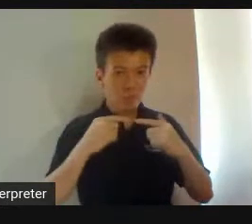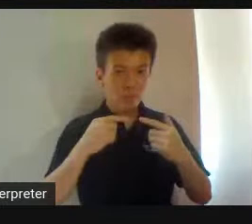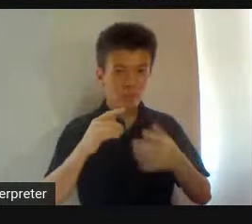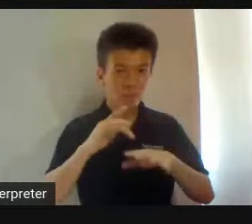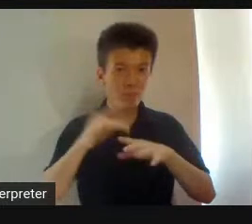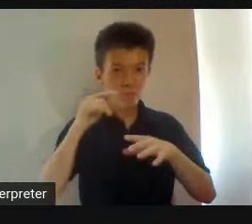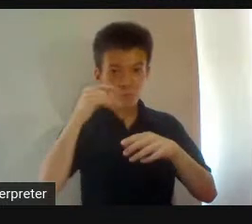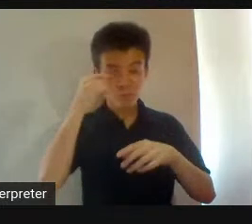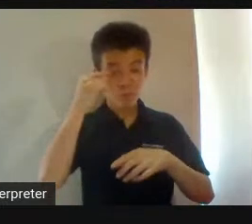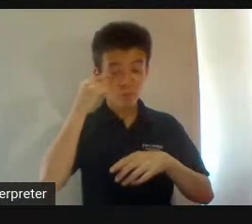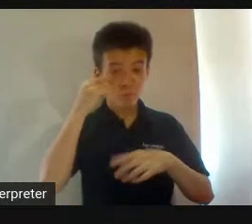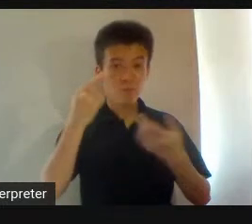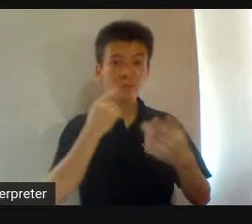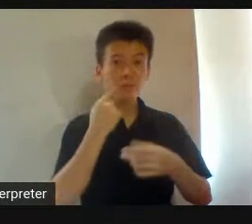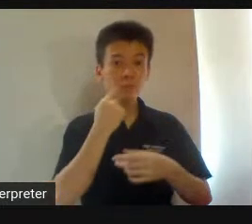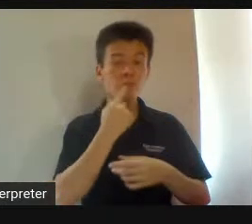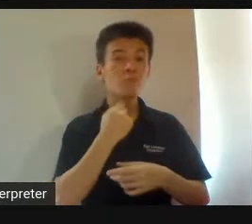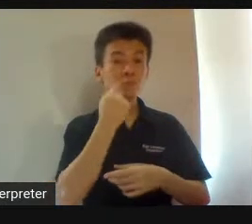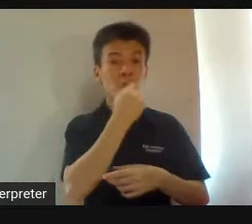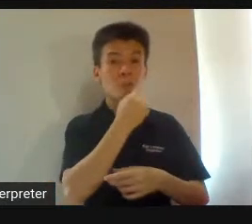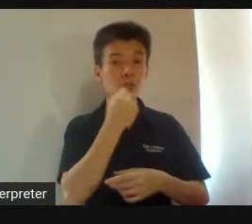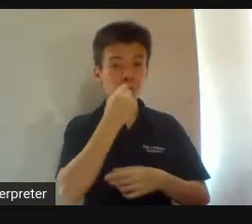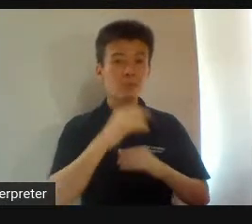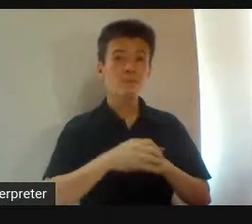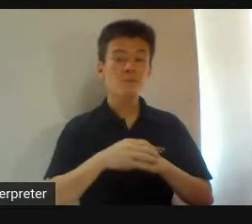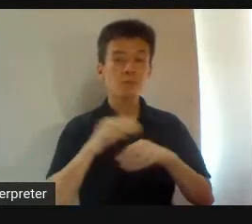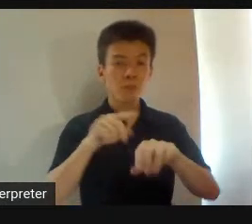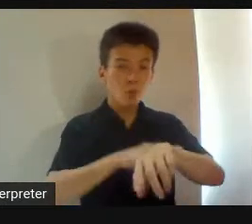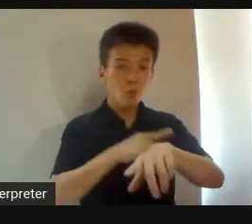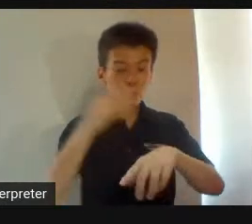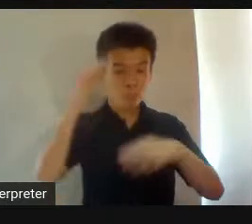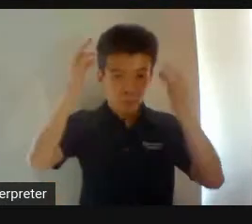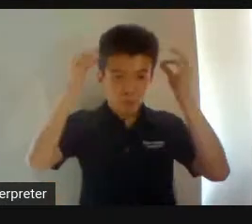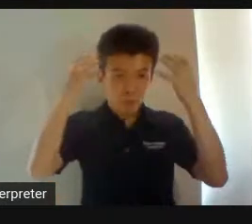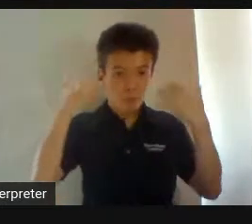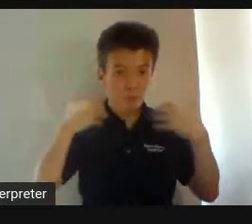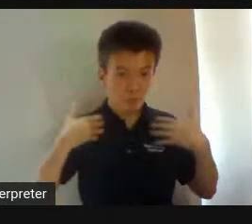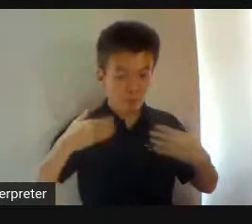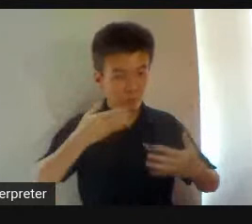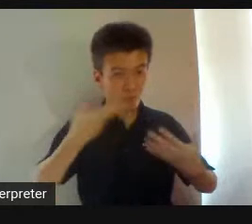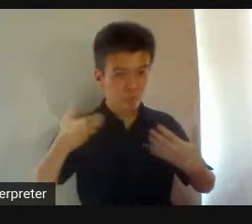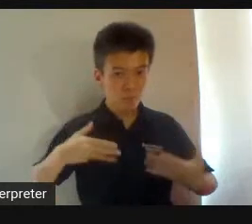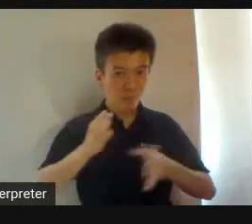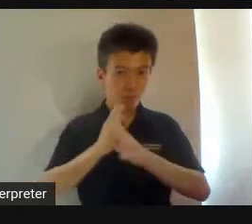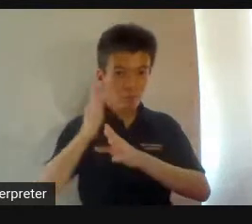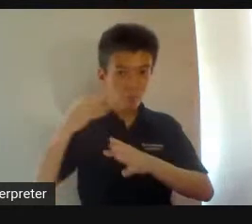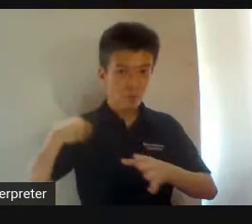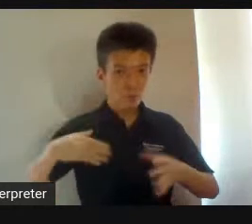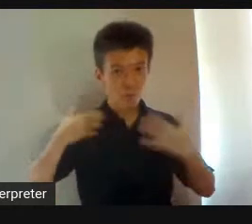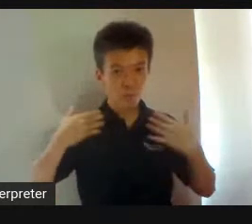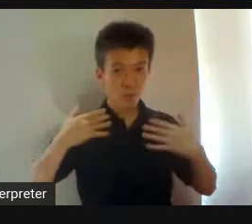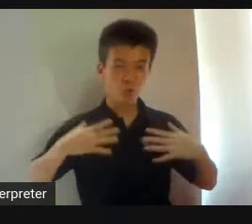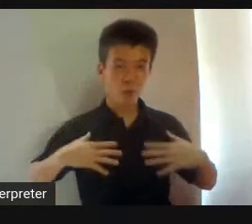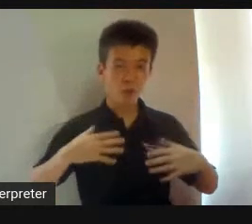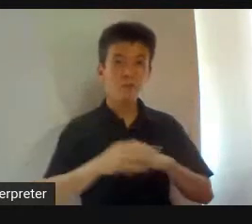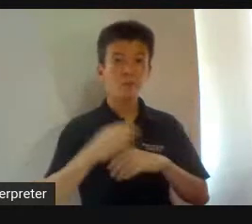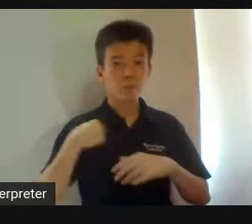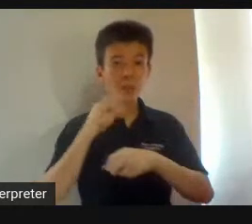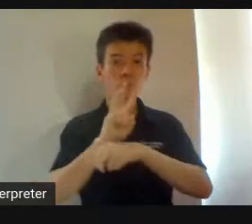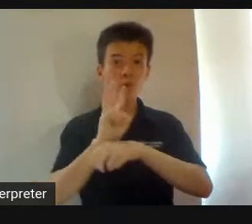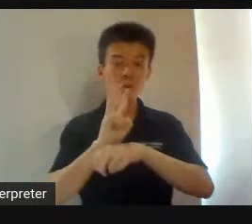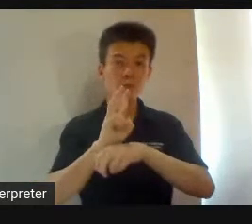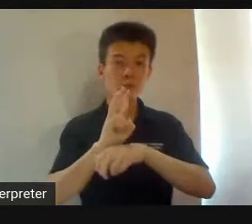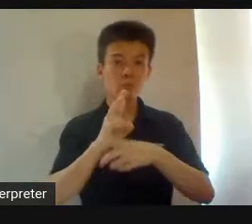dark eyes, red lipstick on, and long dark hair, long straight black hair down to my chest, and I'm wearing